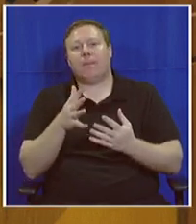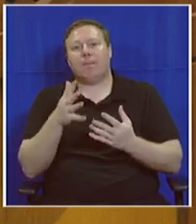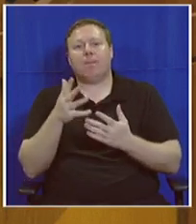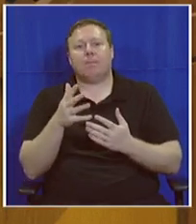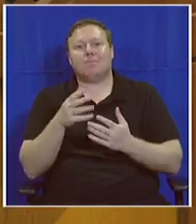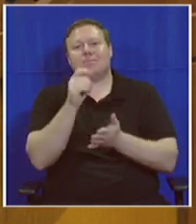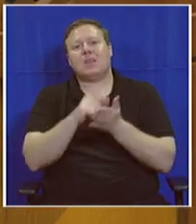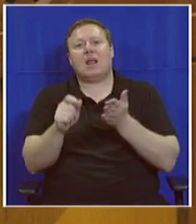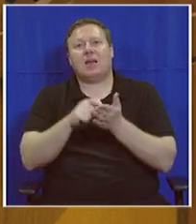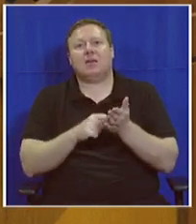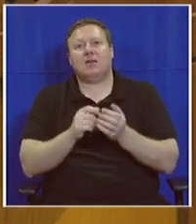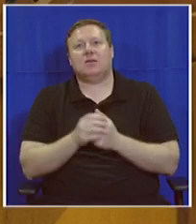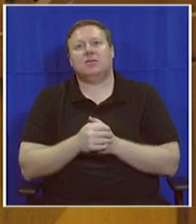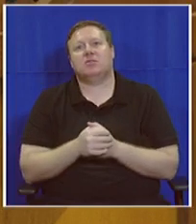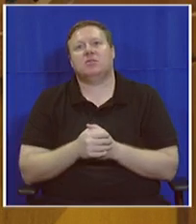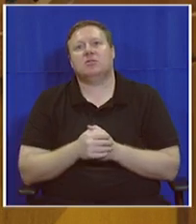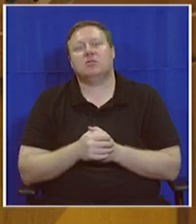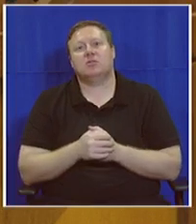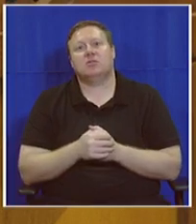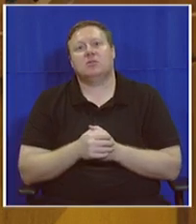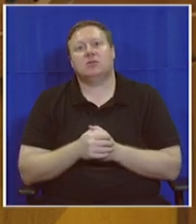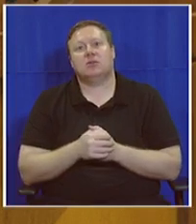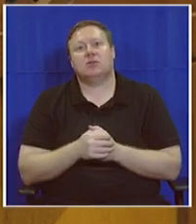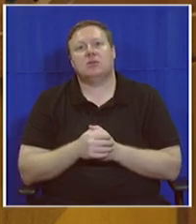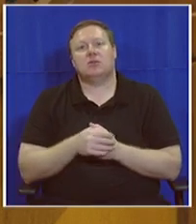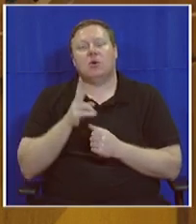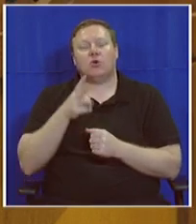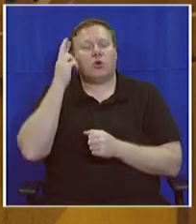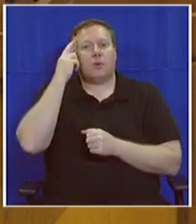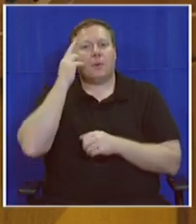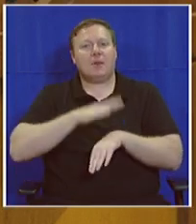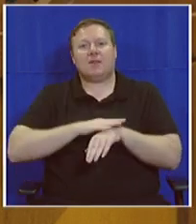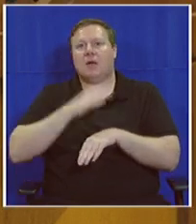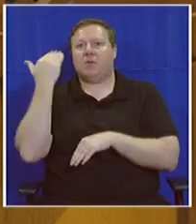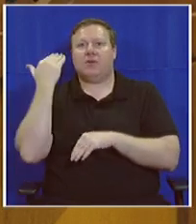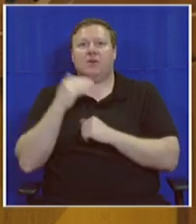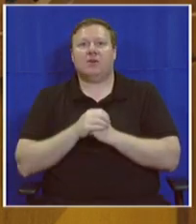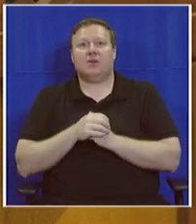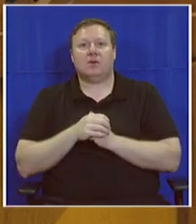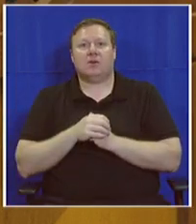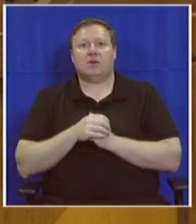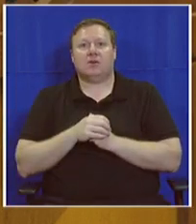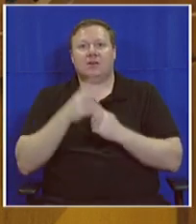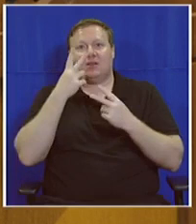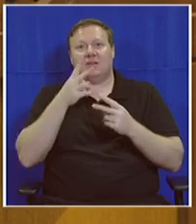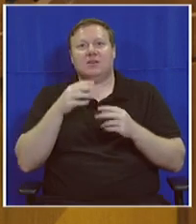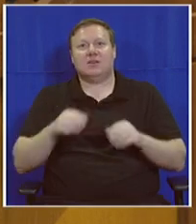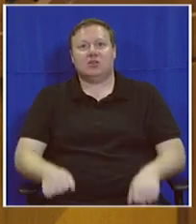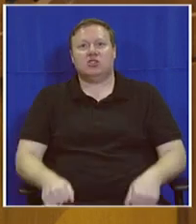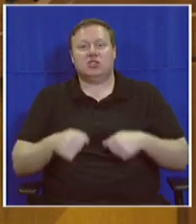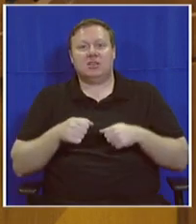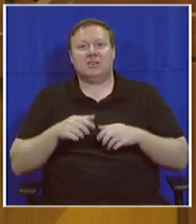elections at Ungut. I also recall a time when she was only seen in her jeans and